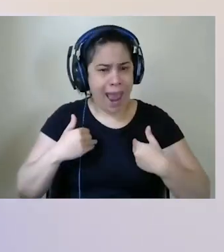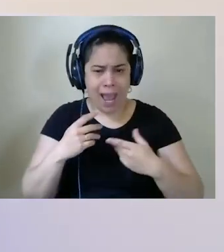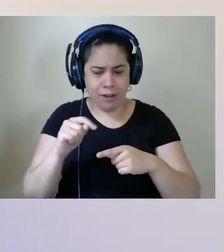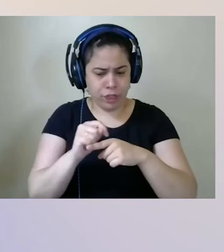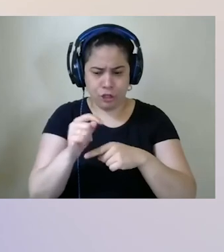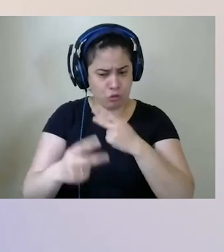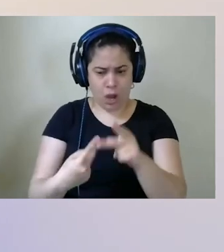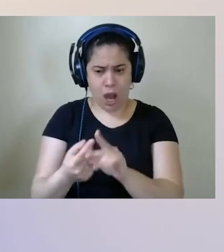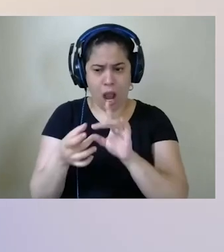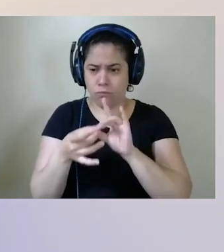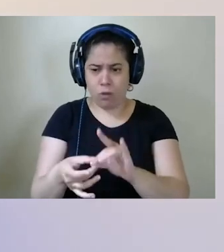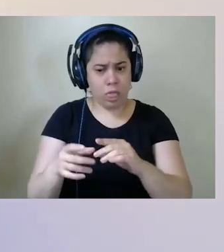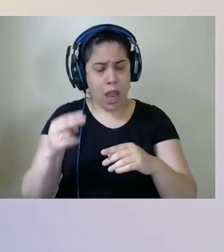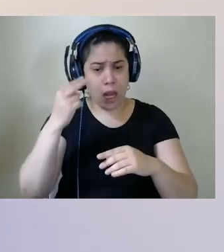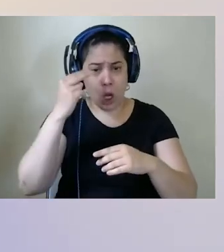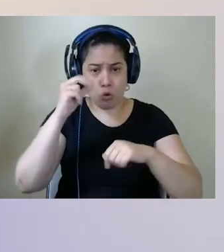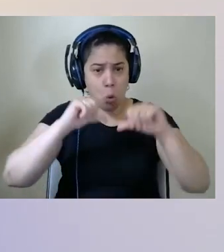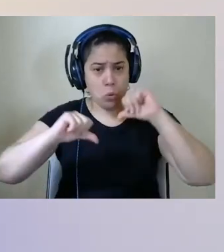new domain?